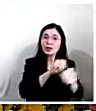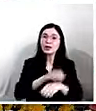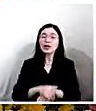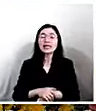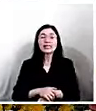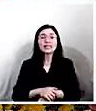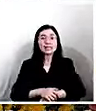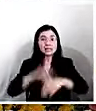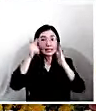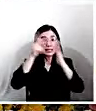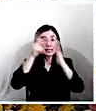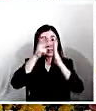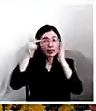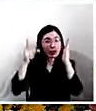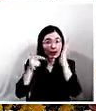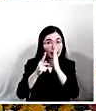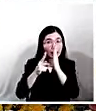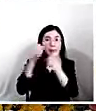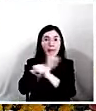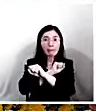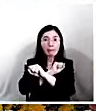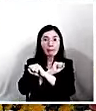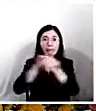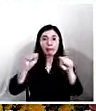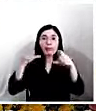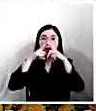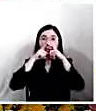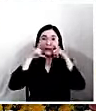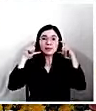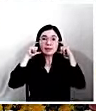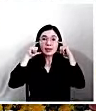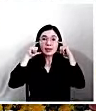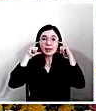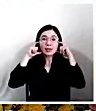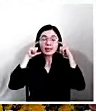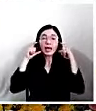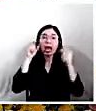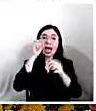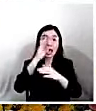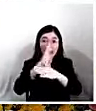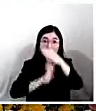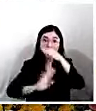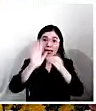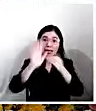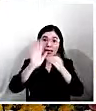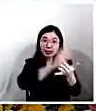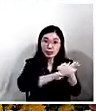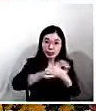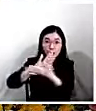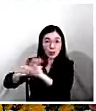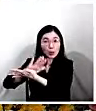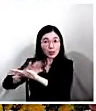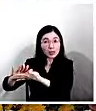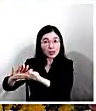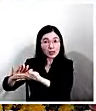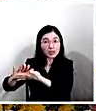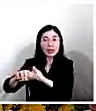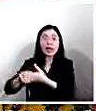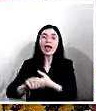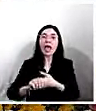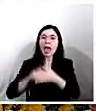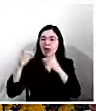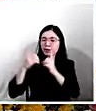protocol, like wearing a mask, hand washing, disinfect, social